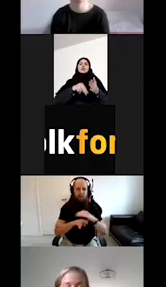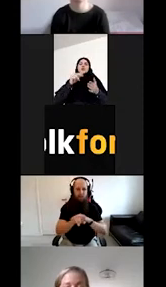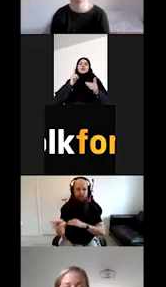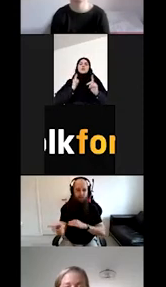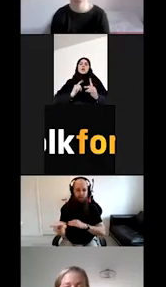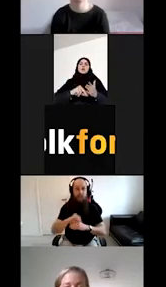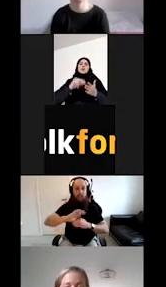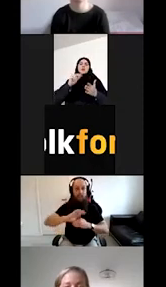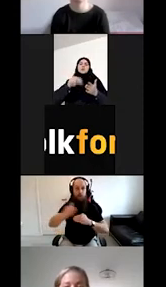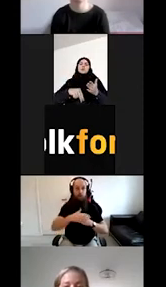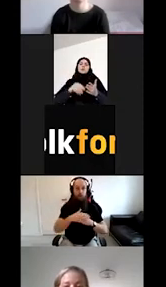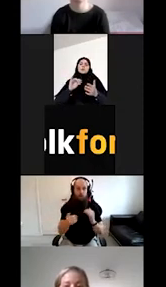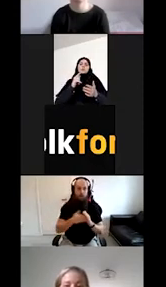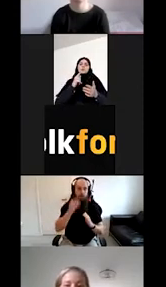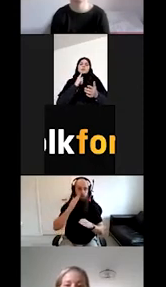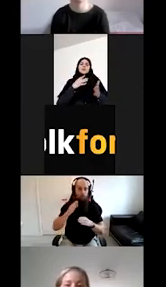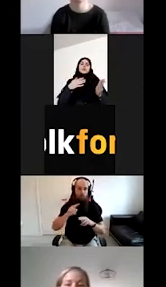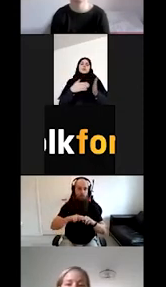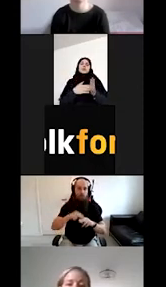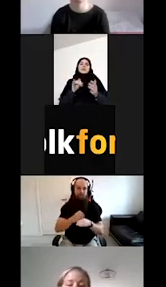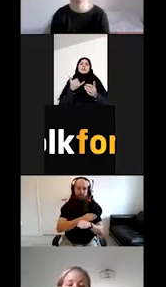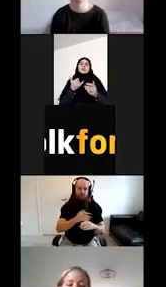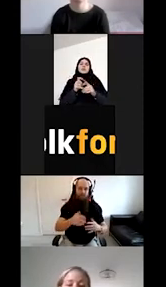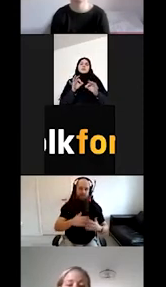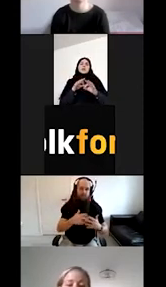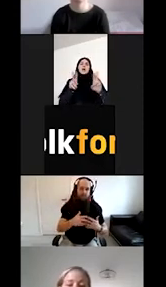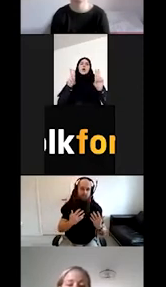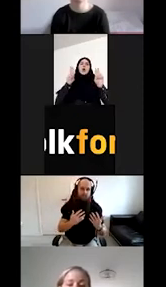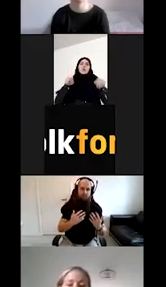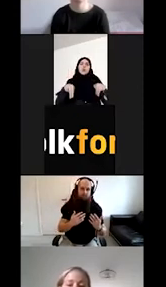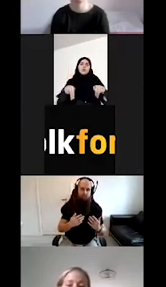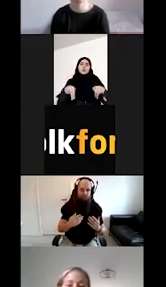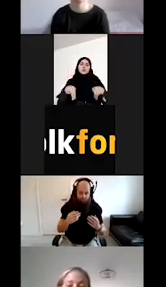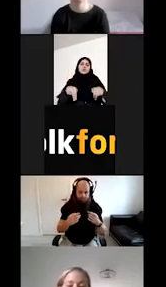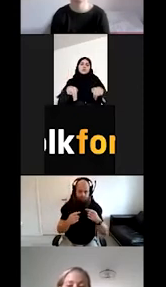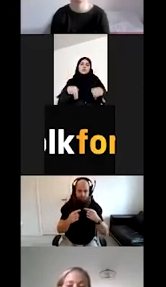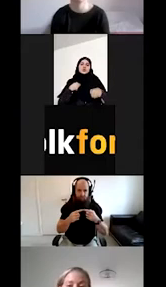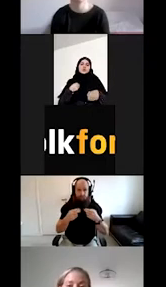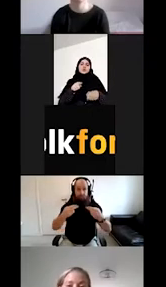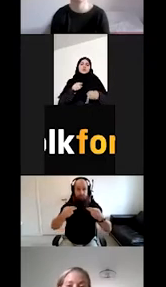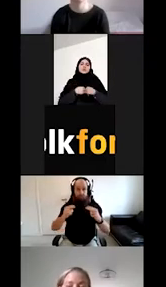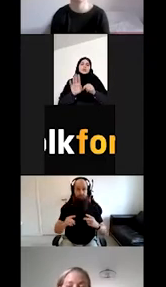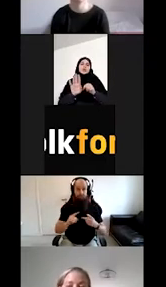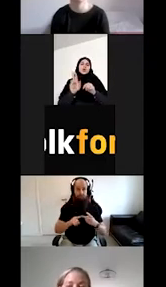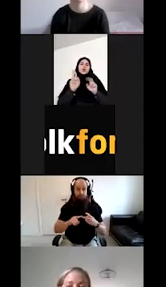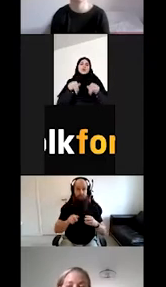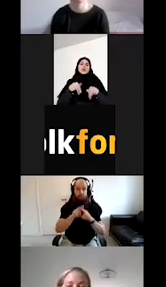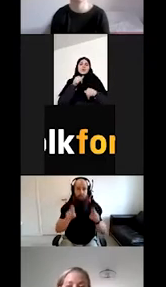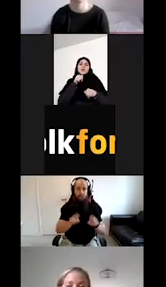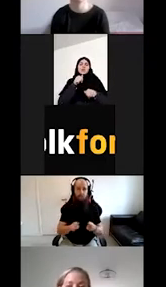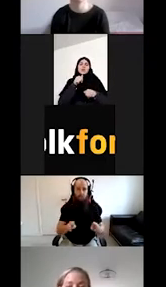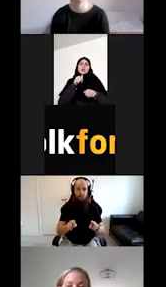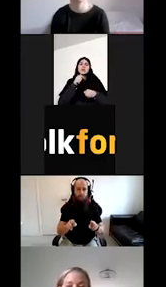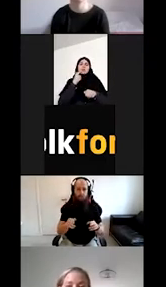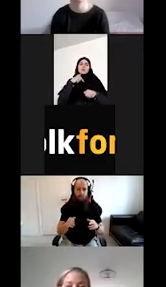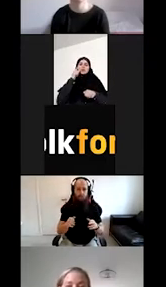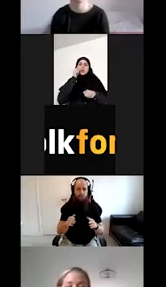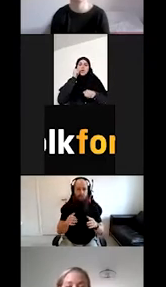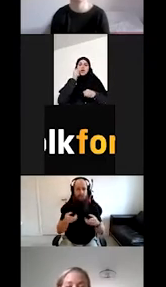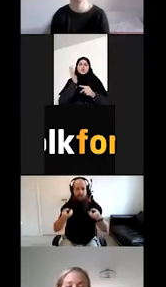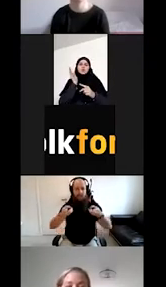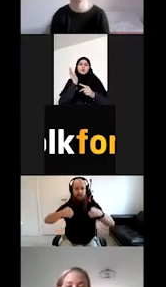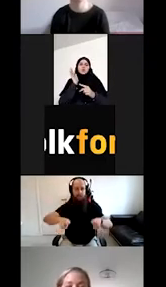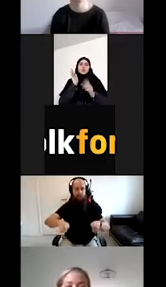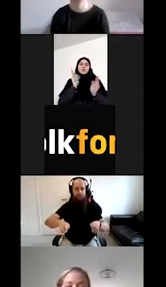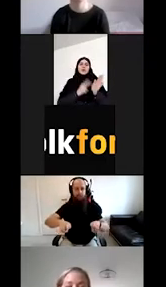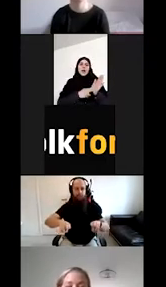Then there is international justice, meaning first in the ICTY and then in the BIH courts,